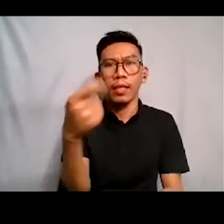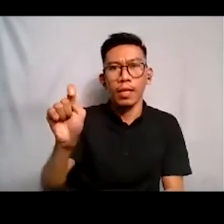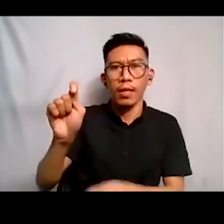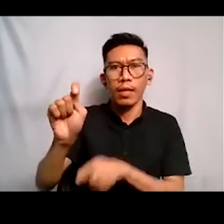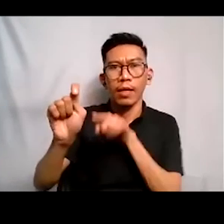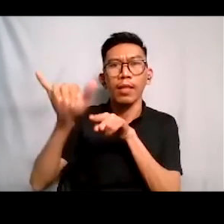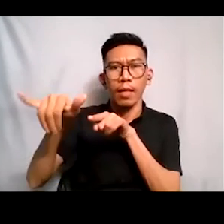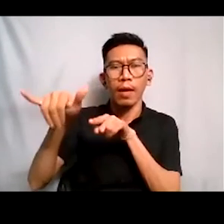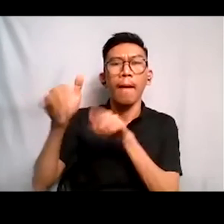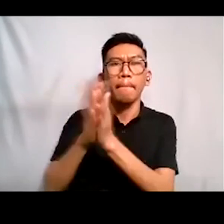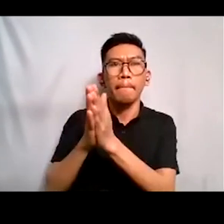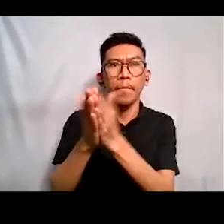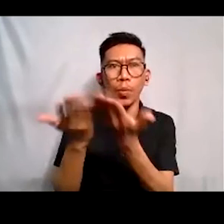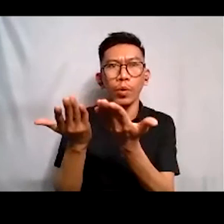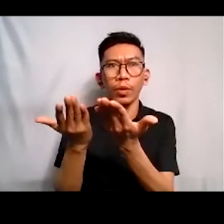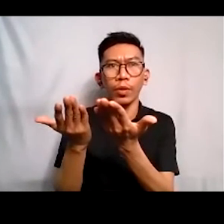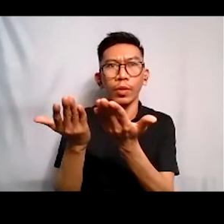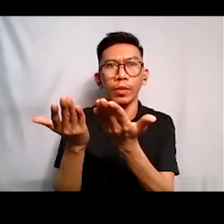book